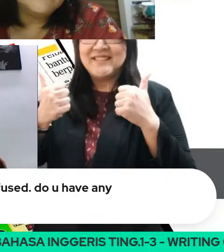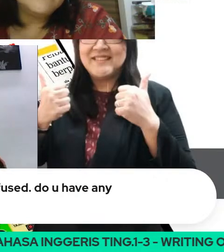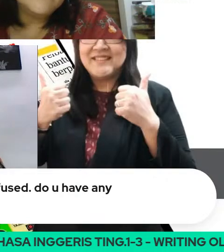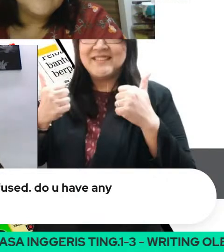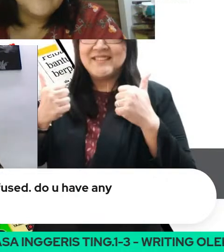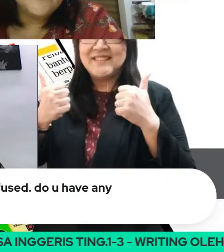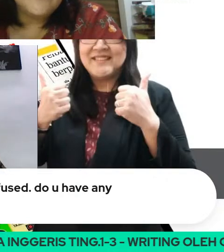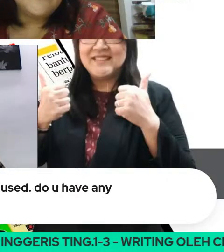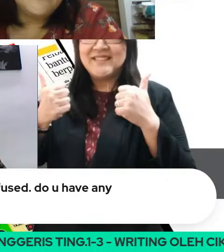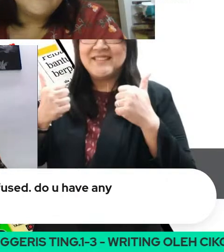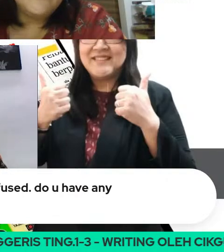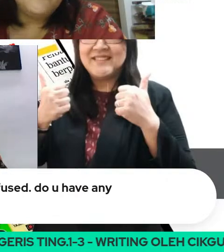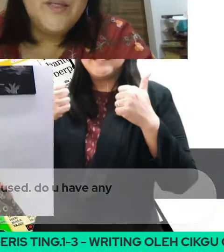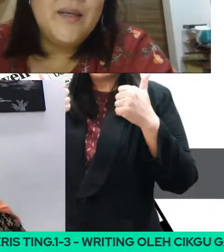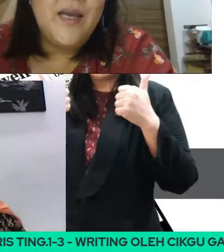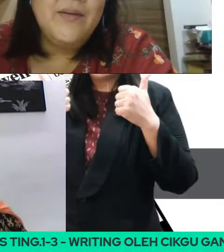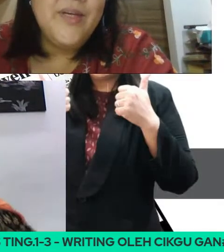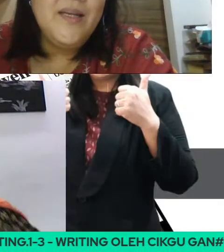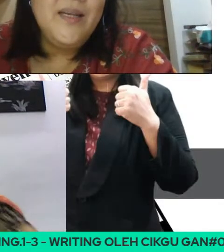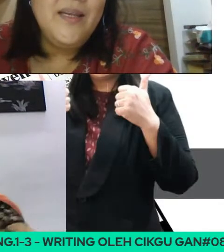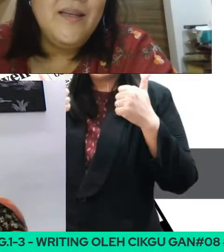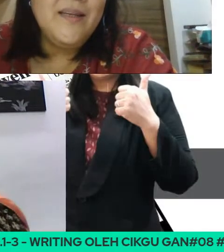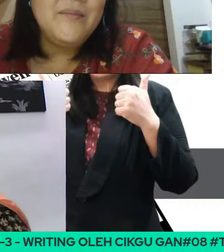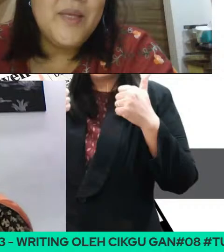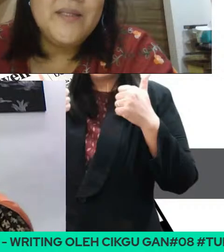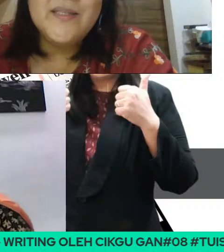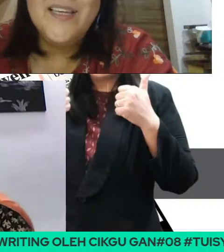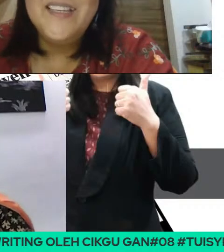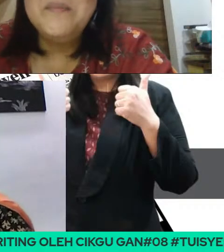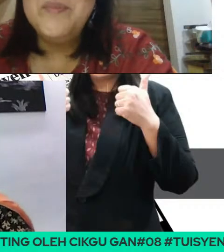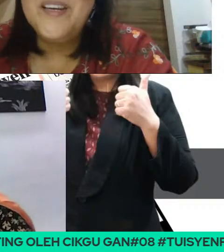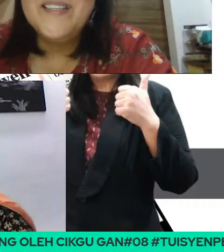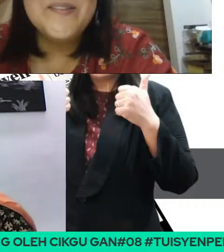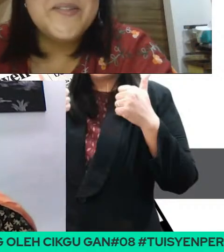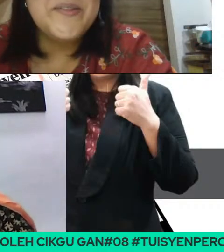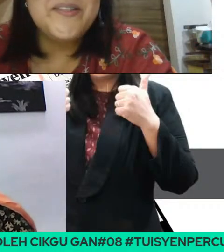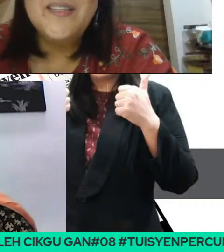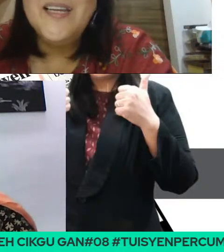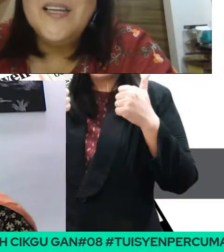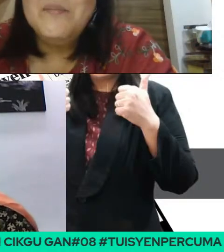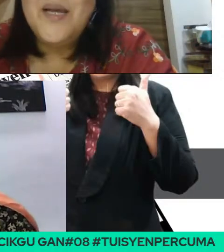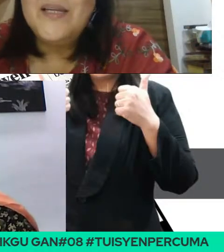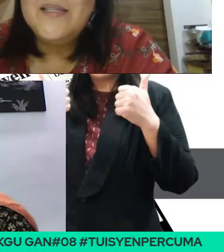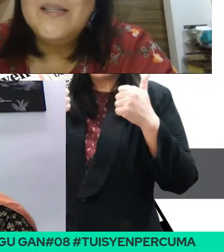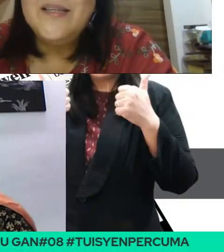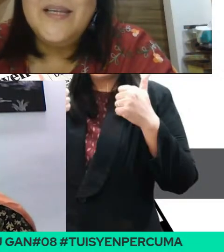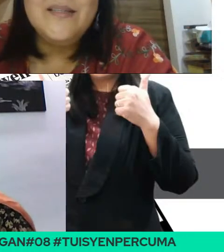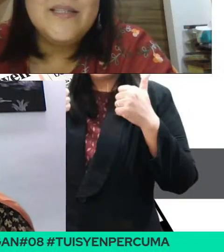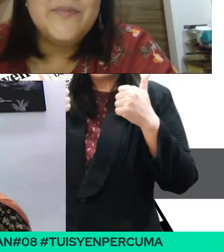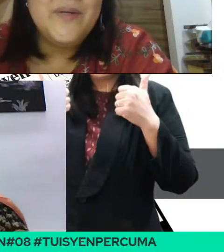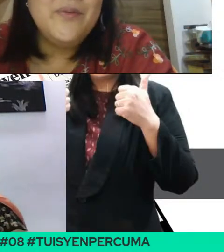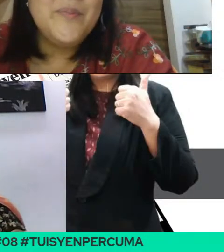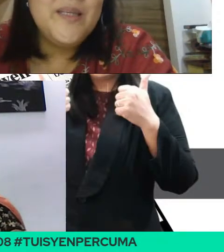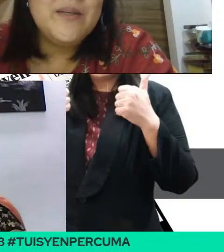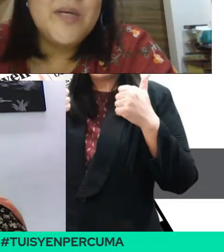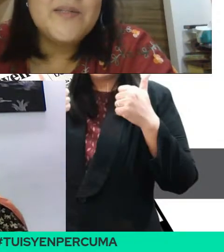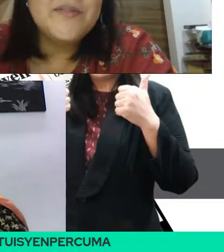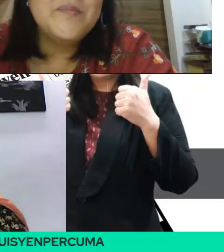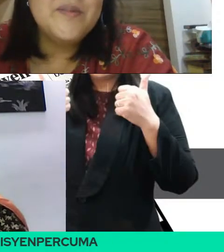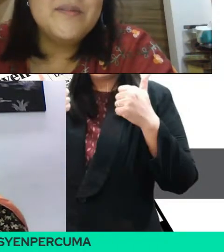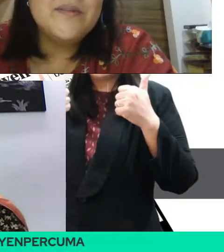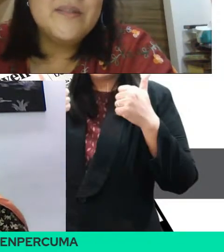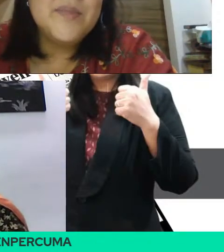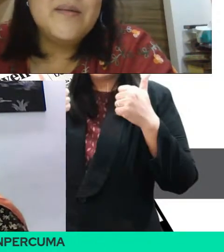workbooks? We can't really mention the brands or so on. But I think the latest one would be